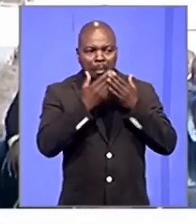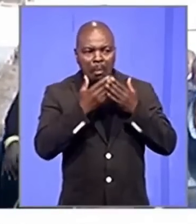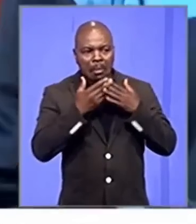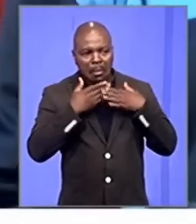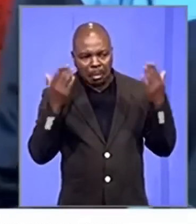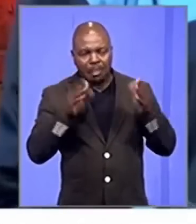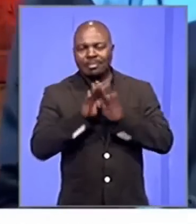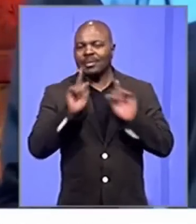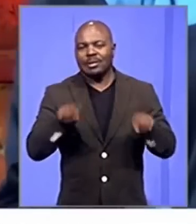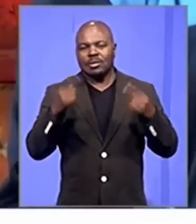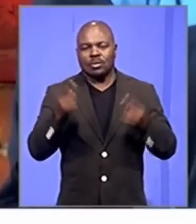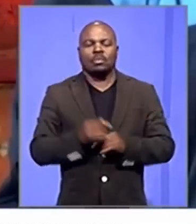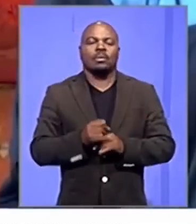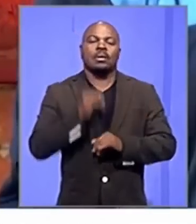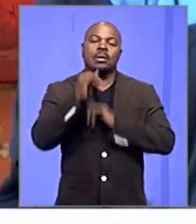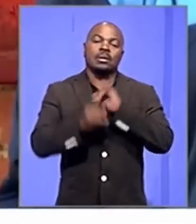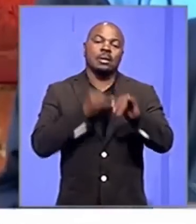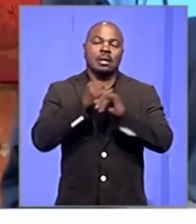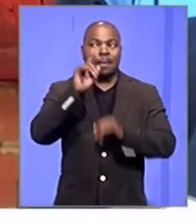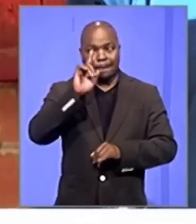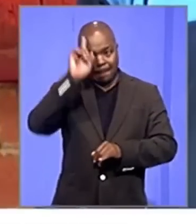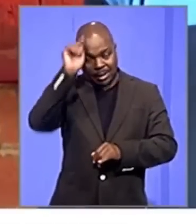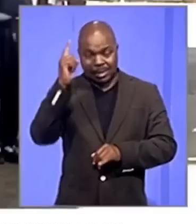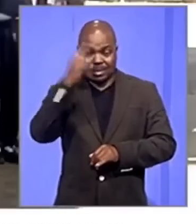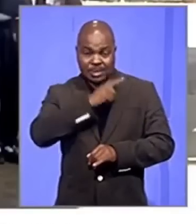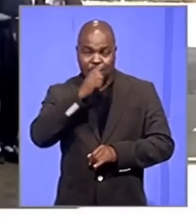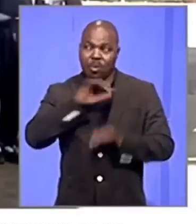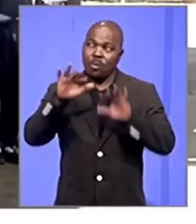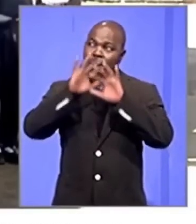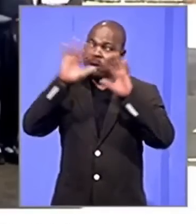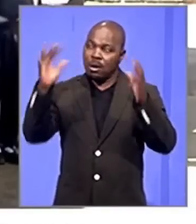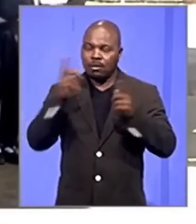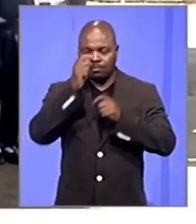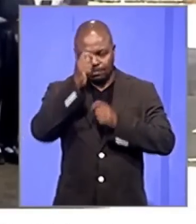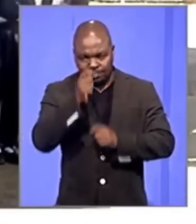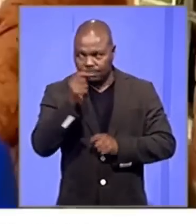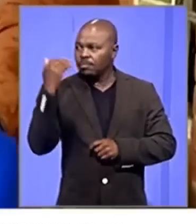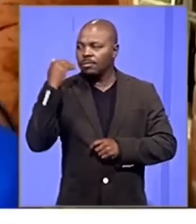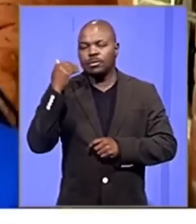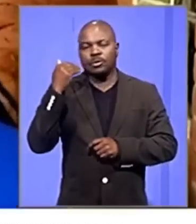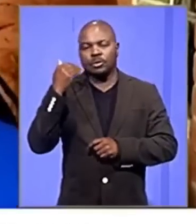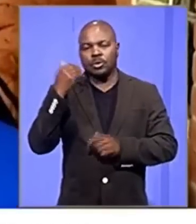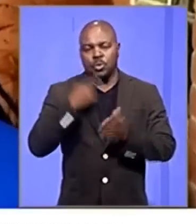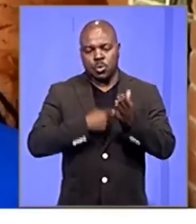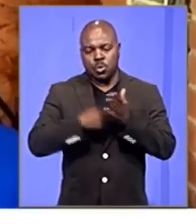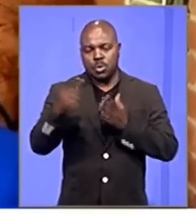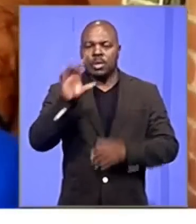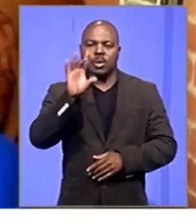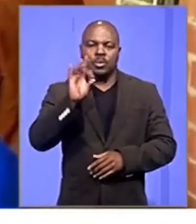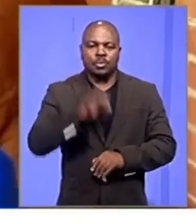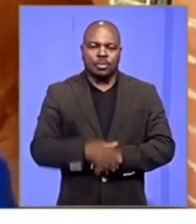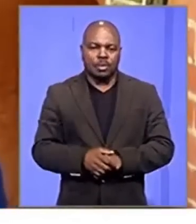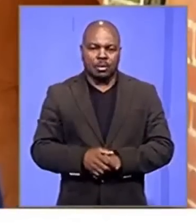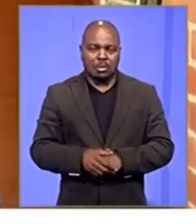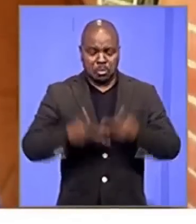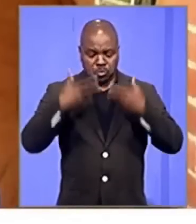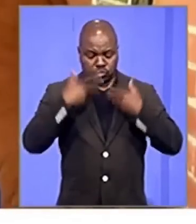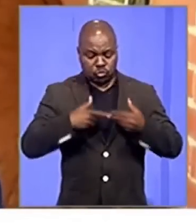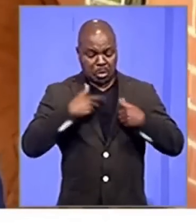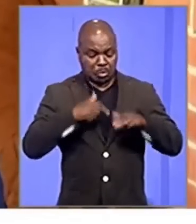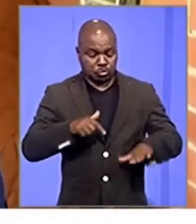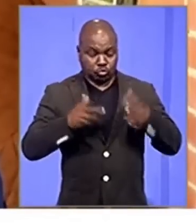la boditšhabatšhaba la ga Mandela le ne le tshwaiwa ke lefatshe lotlhe ka labobedi o fetileng. Ke ka mokgwa ke godisitsweng ka